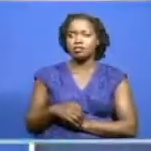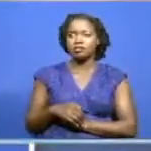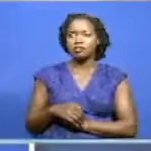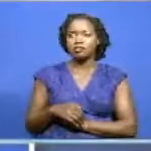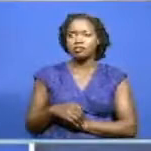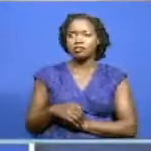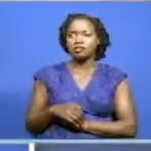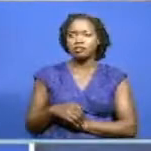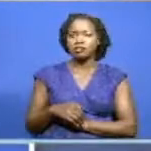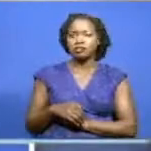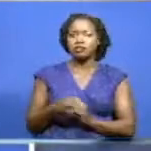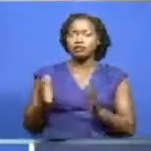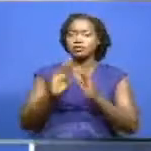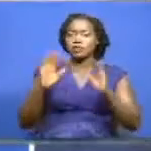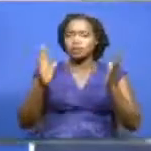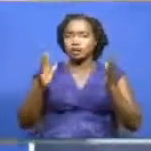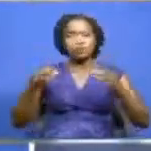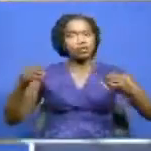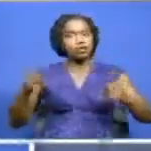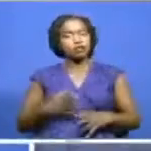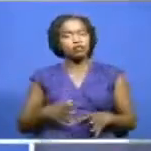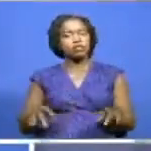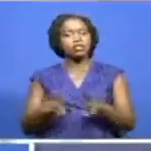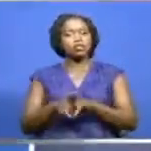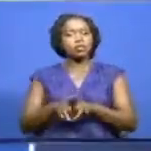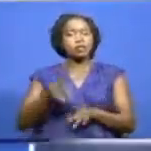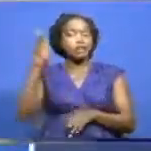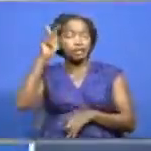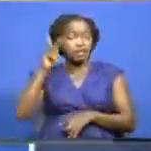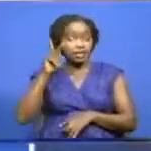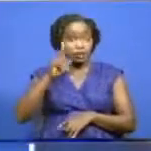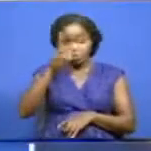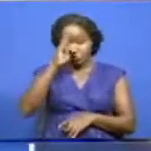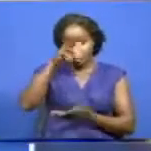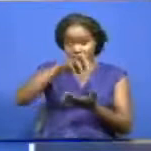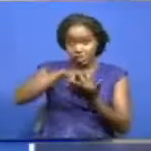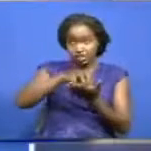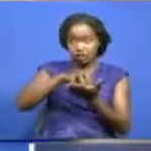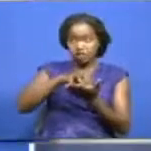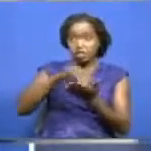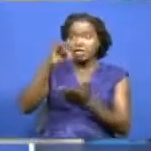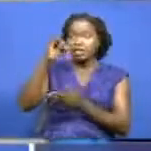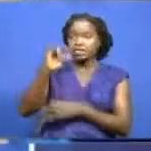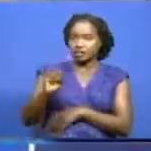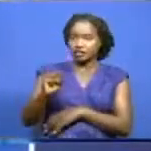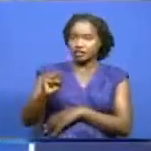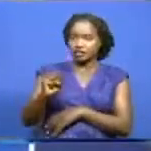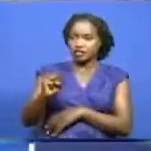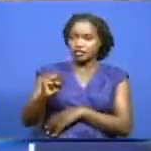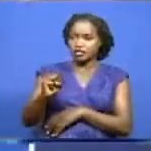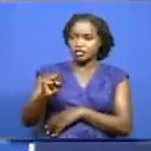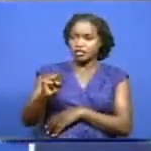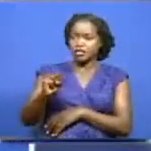It was pomp and colour at the Karen Police Station as Interior Cabinet Secretary Fred Matiang’i, accompanied by Inspector General